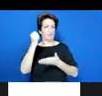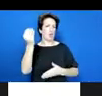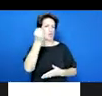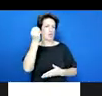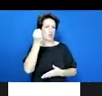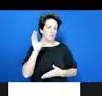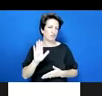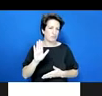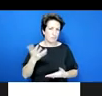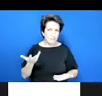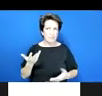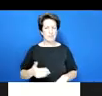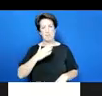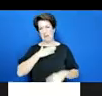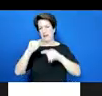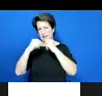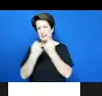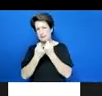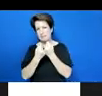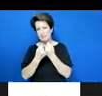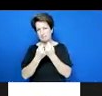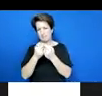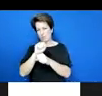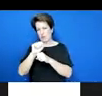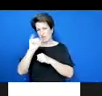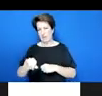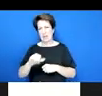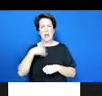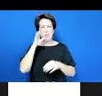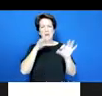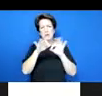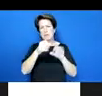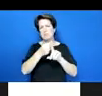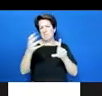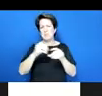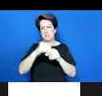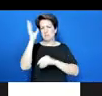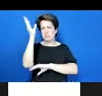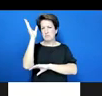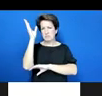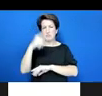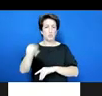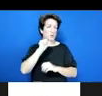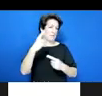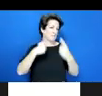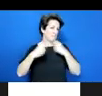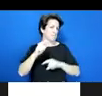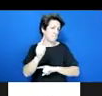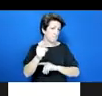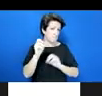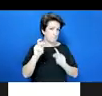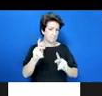So my team does that as well. And I do reference that also in the presentation. Happy to take questions on that. So that's me. Jump into the presentation